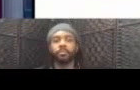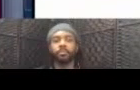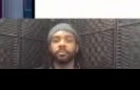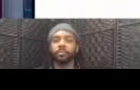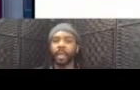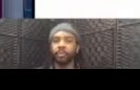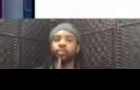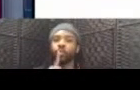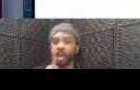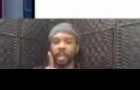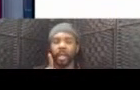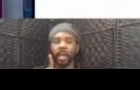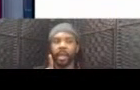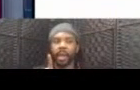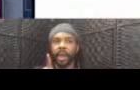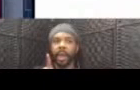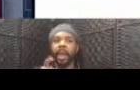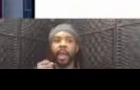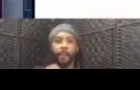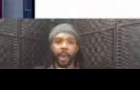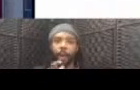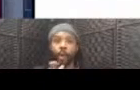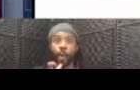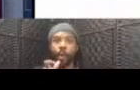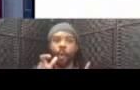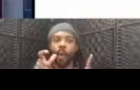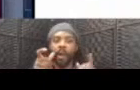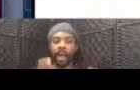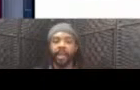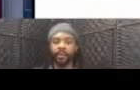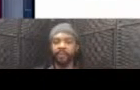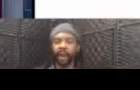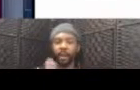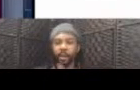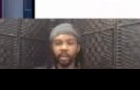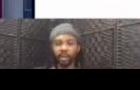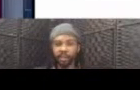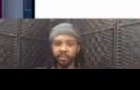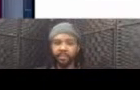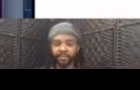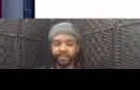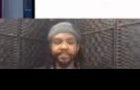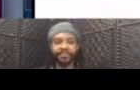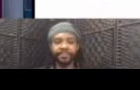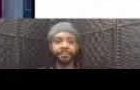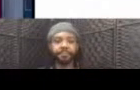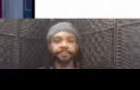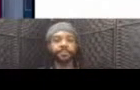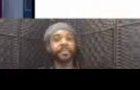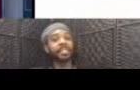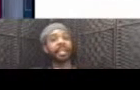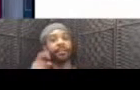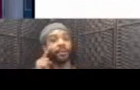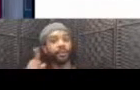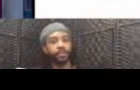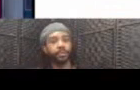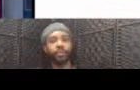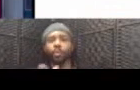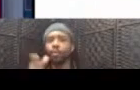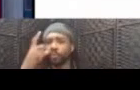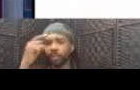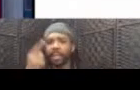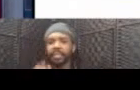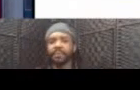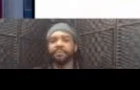will dictate who you invite to be on your team. Angela, same question, like, you know, who do you think is vital? And then maybe you can just share